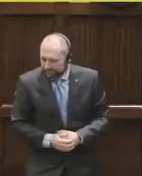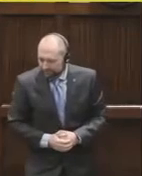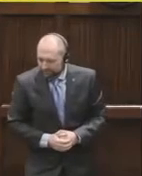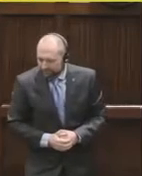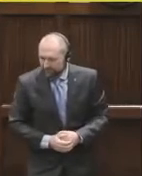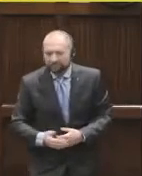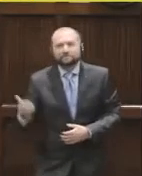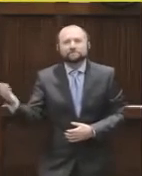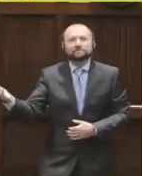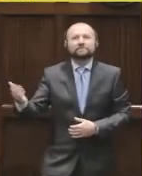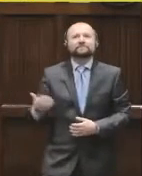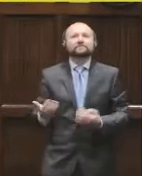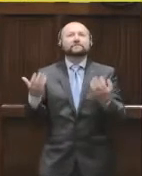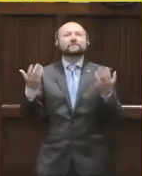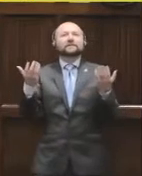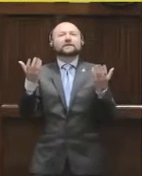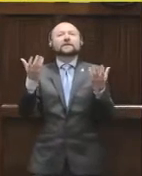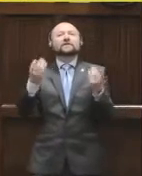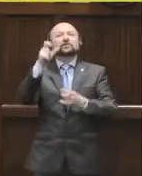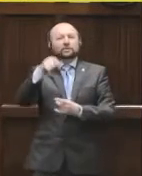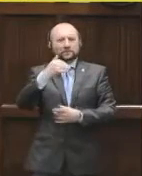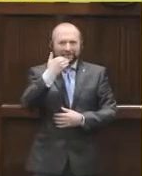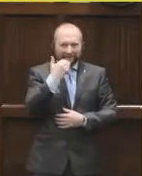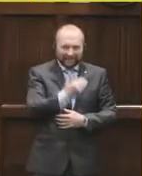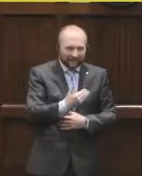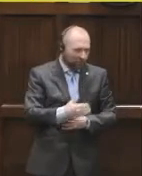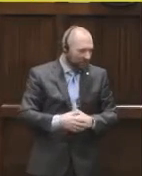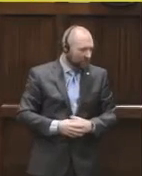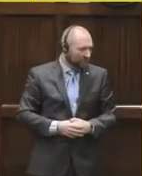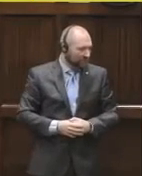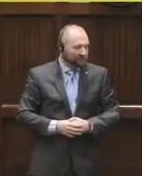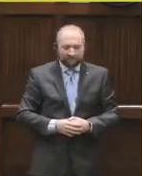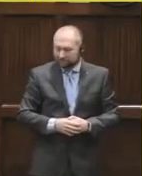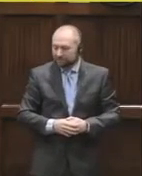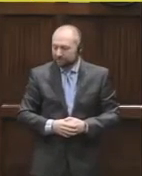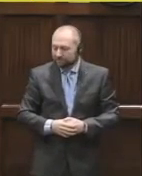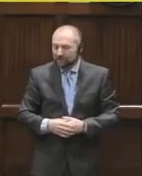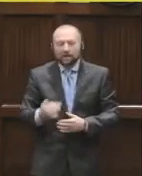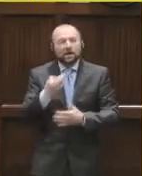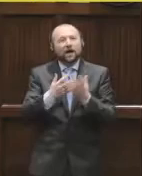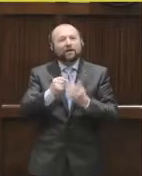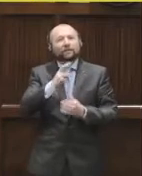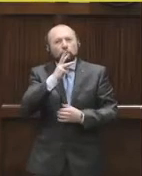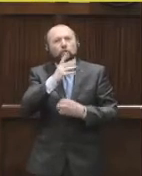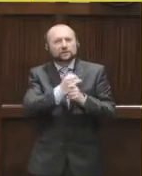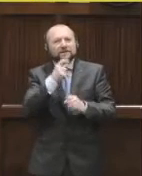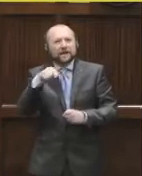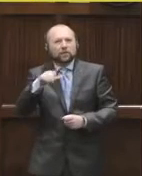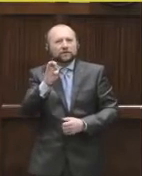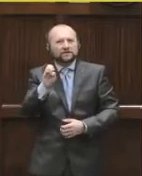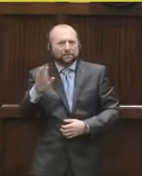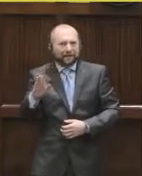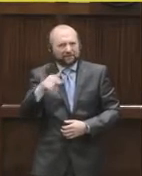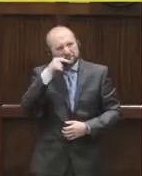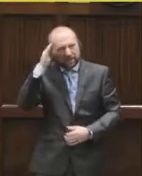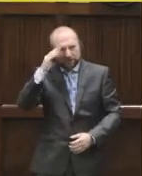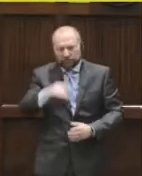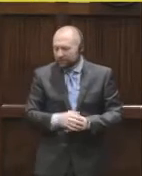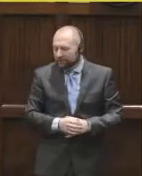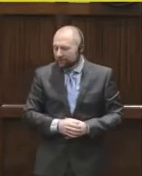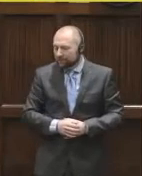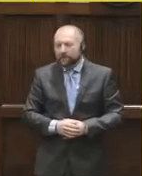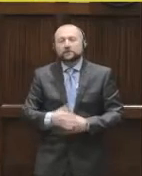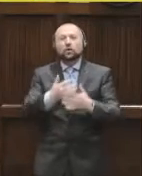I too am delighted chun chatú agus cúpla focail rá an son an Billishin, and I want to issue a 100